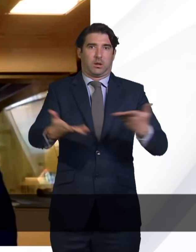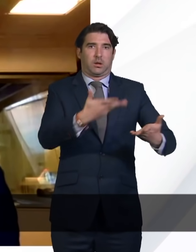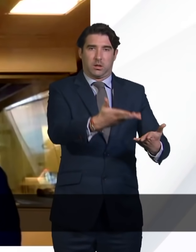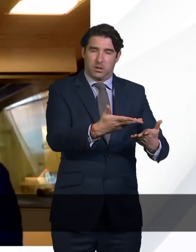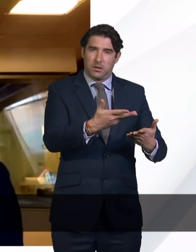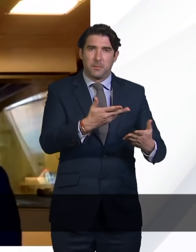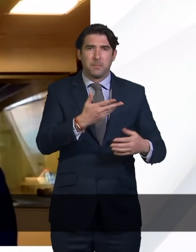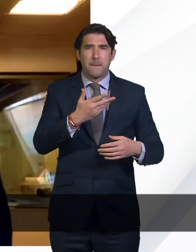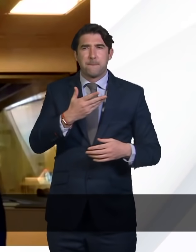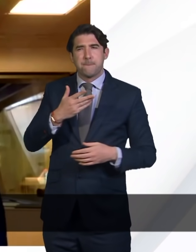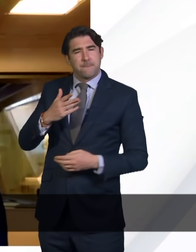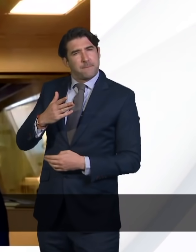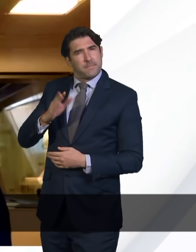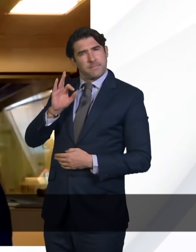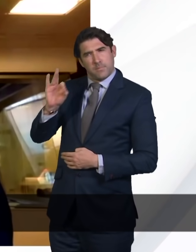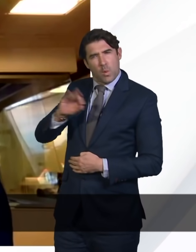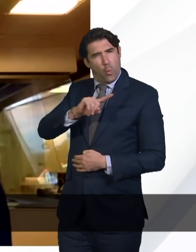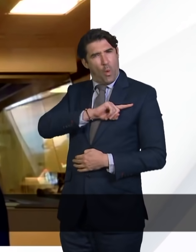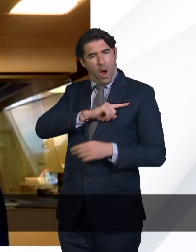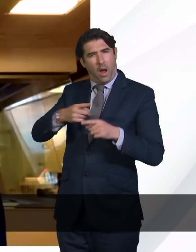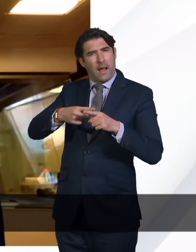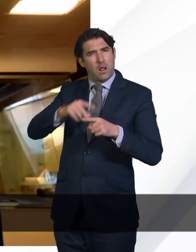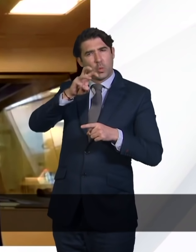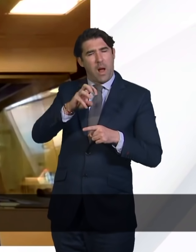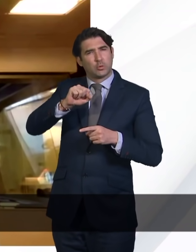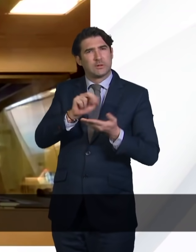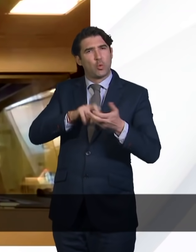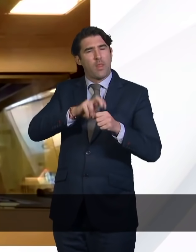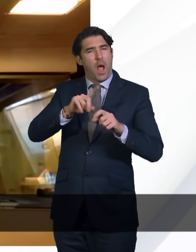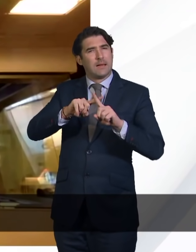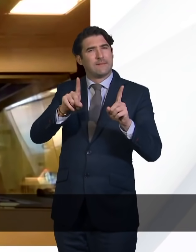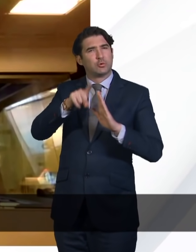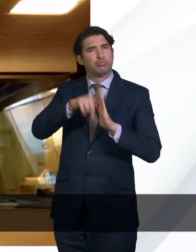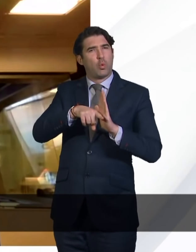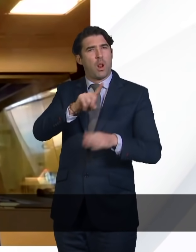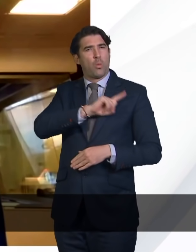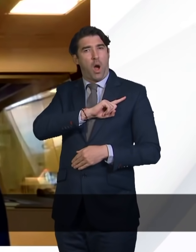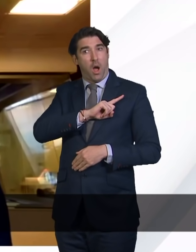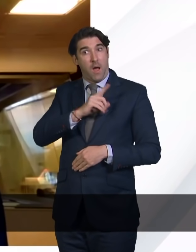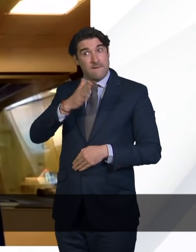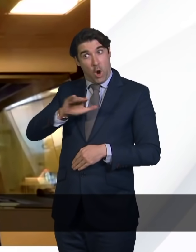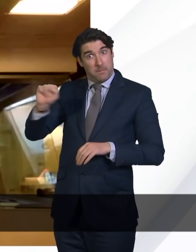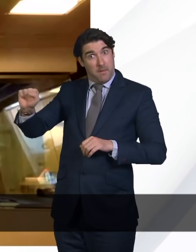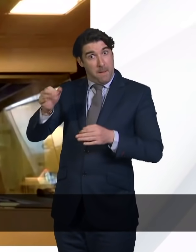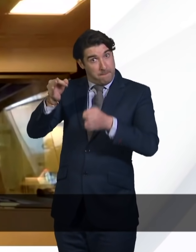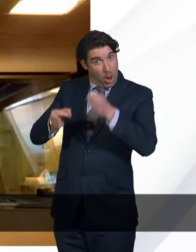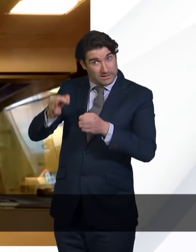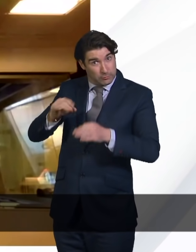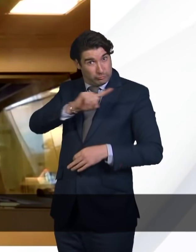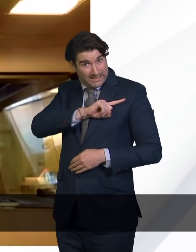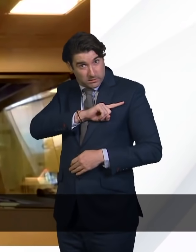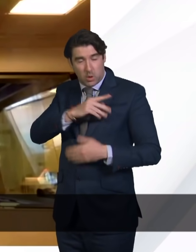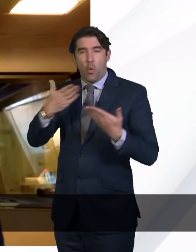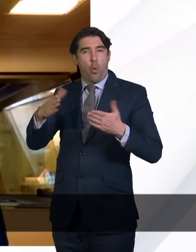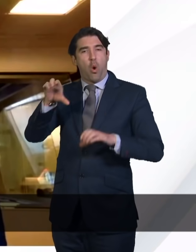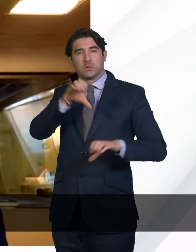different scientific advice, or is that down to different political decision-making? And are you personally mixing